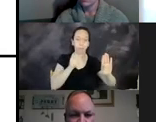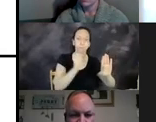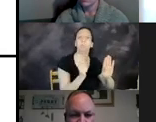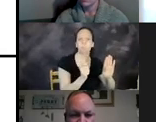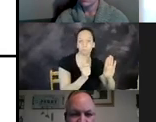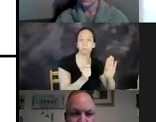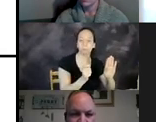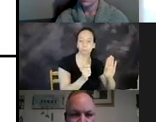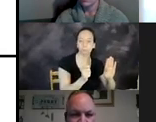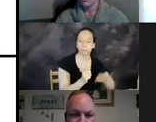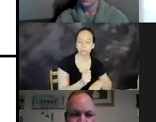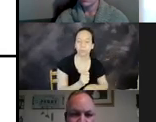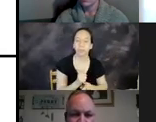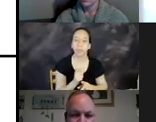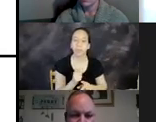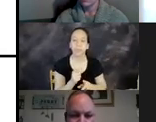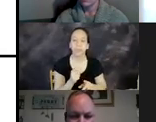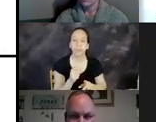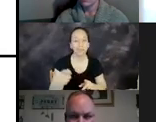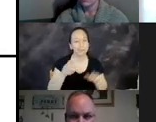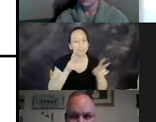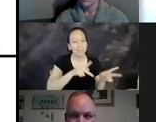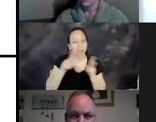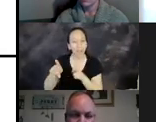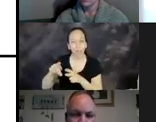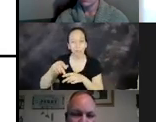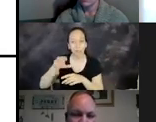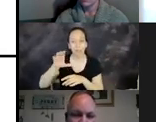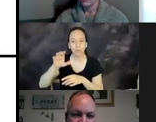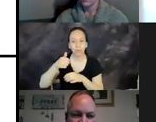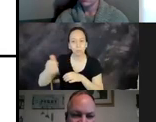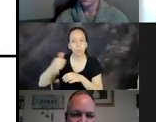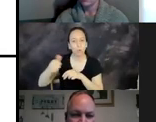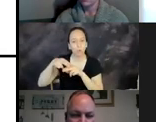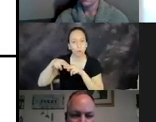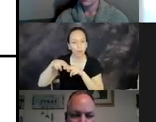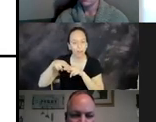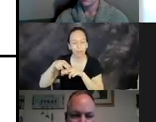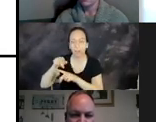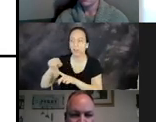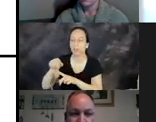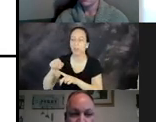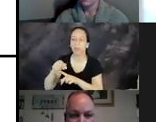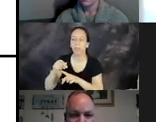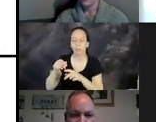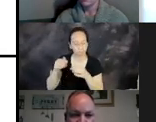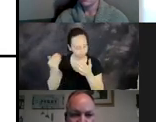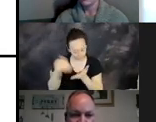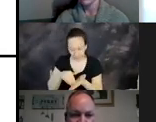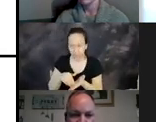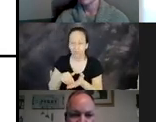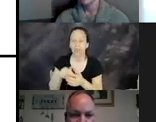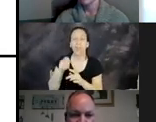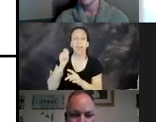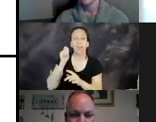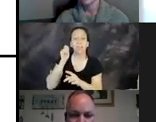consistent with what we said earlier about the commuter rail, it'll also be a tap on and tap off